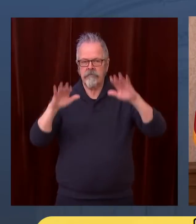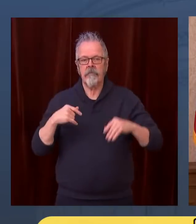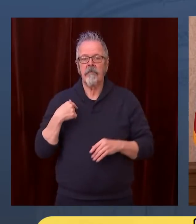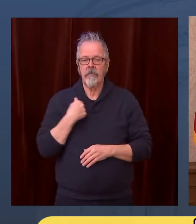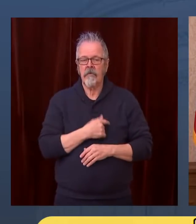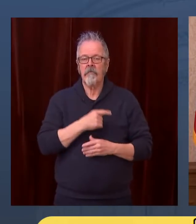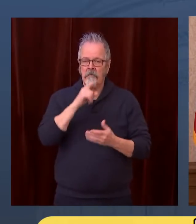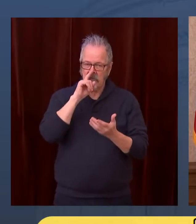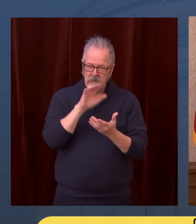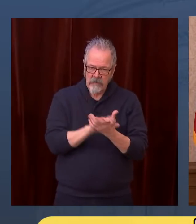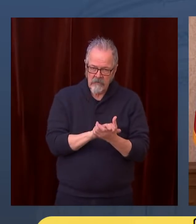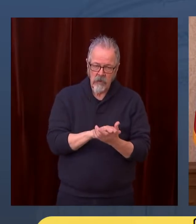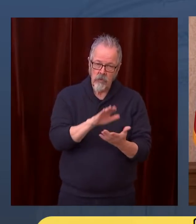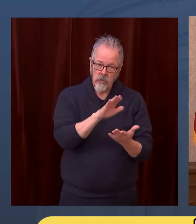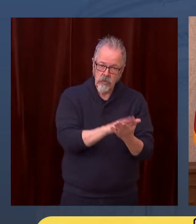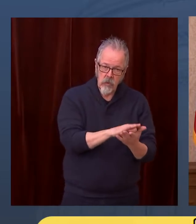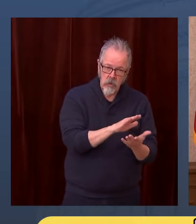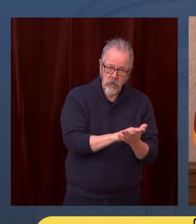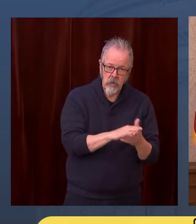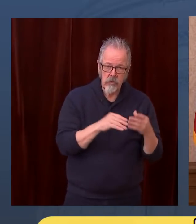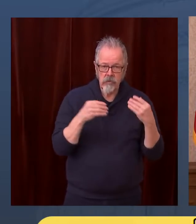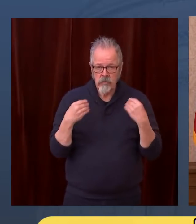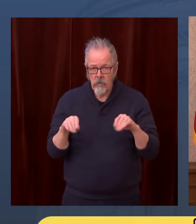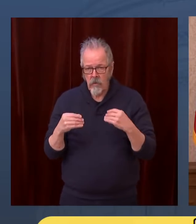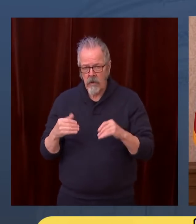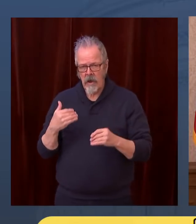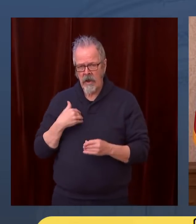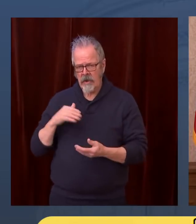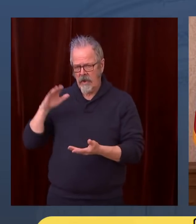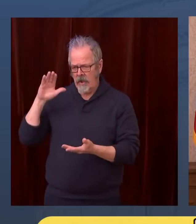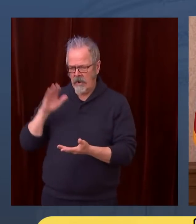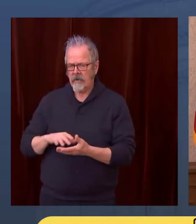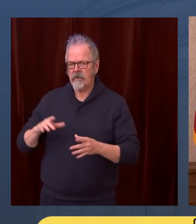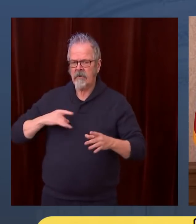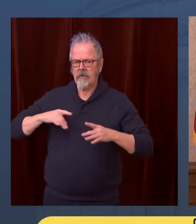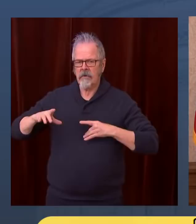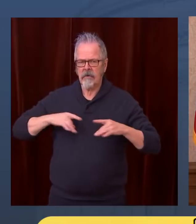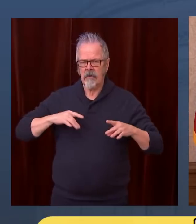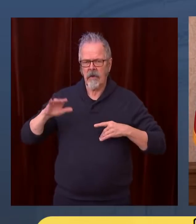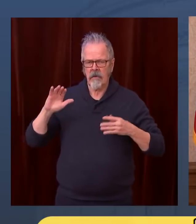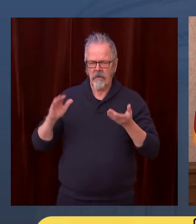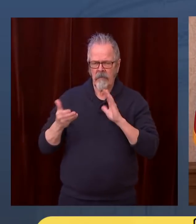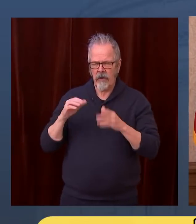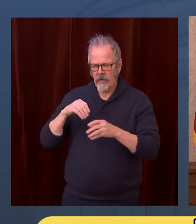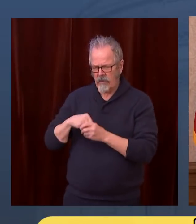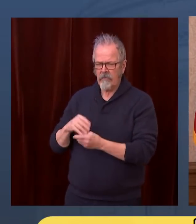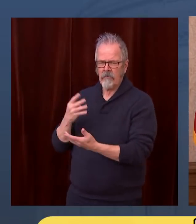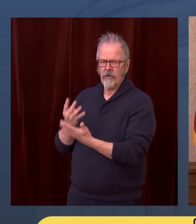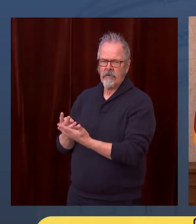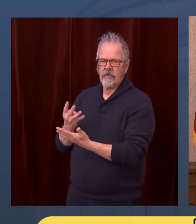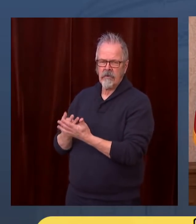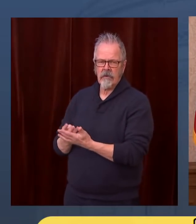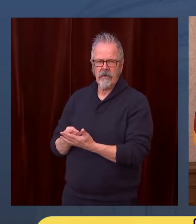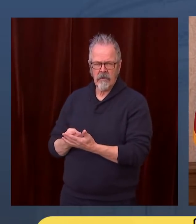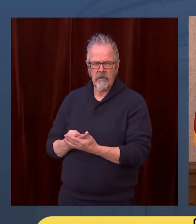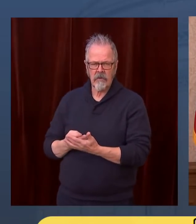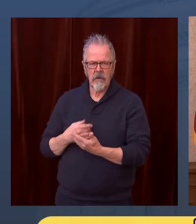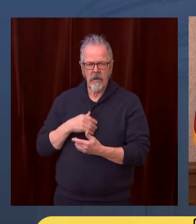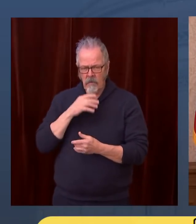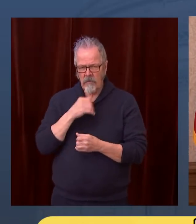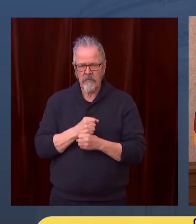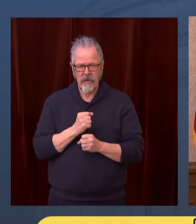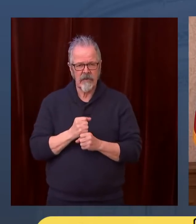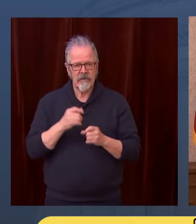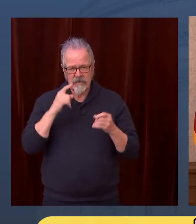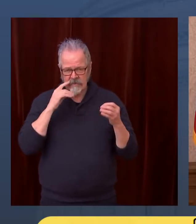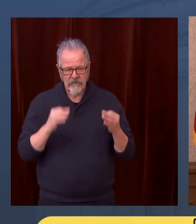retail areas, which have less of a risk associated with them, a transmission. So we'll make a decision, as we have for the last 2 years,